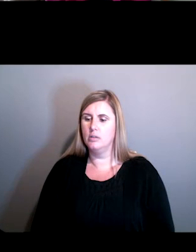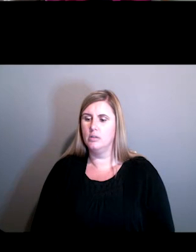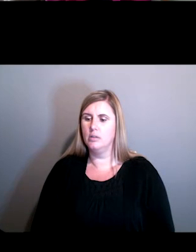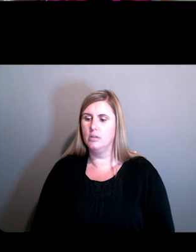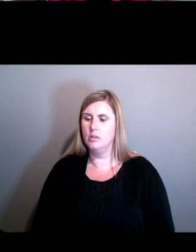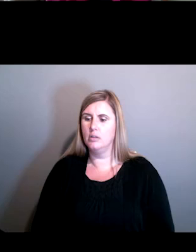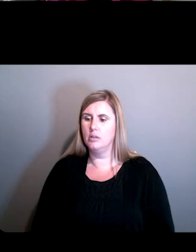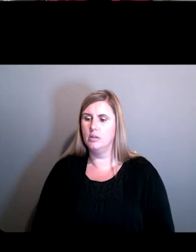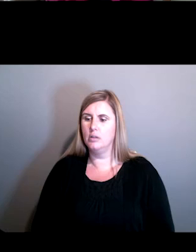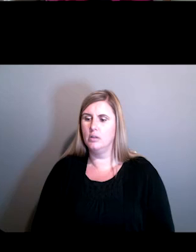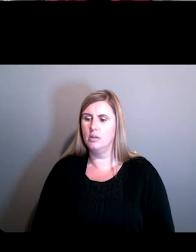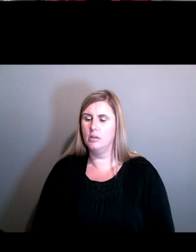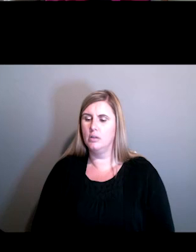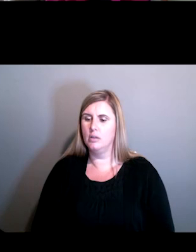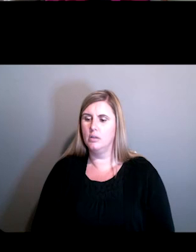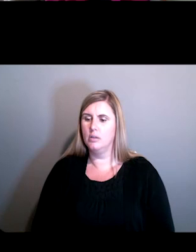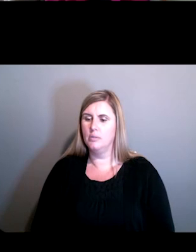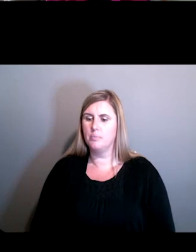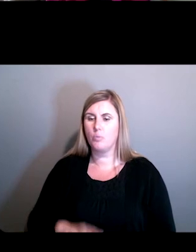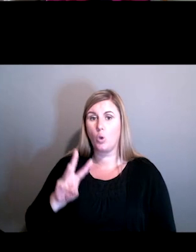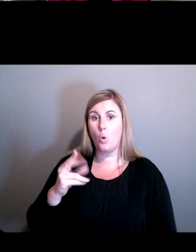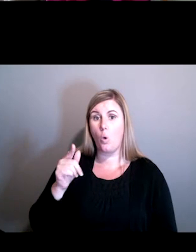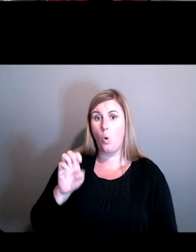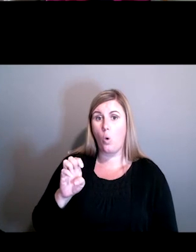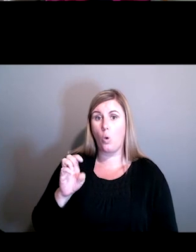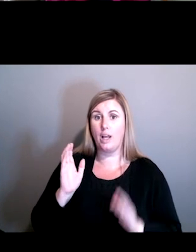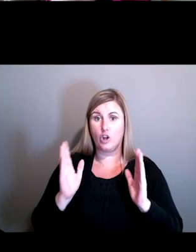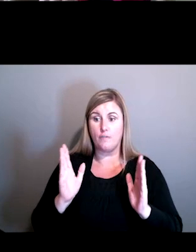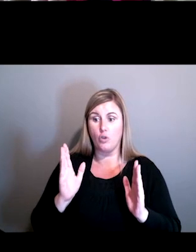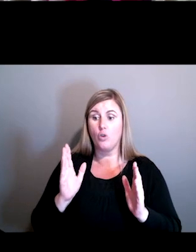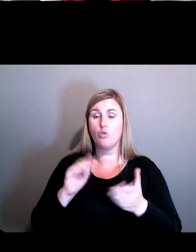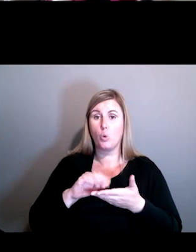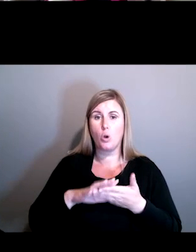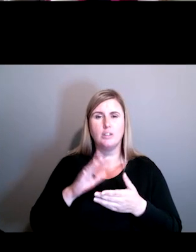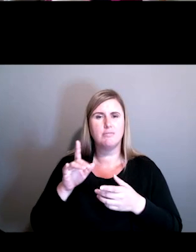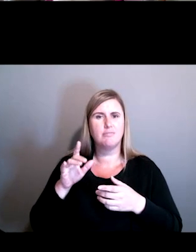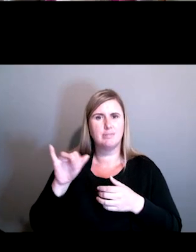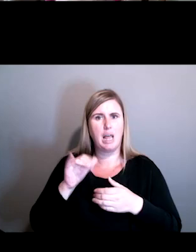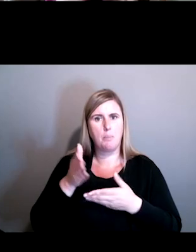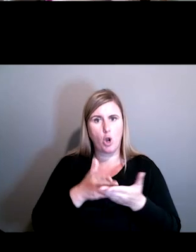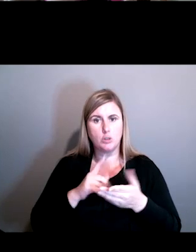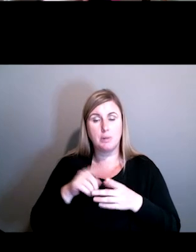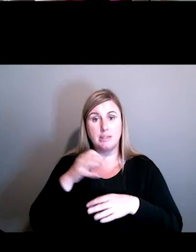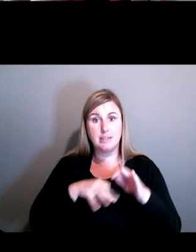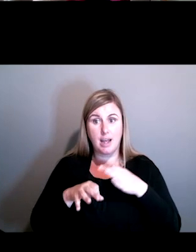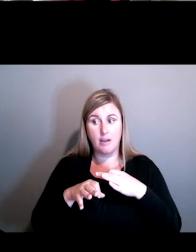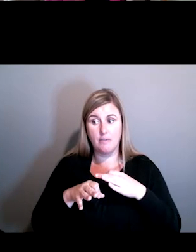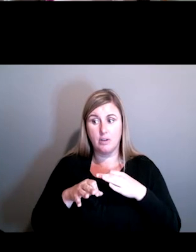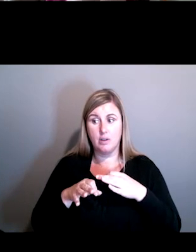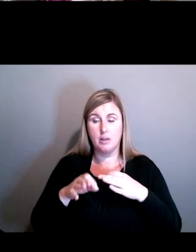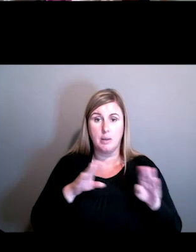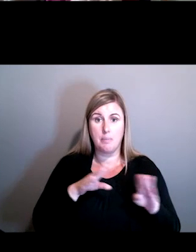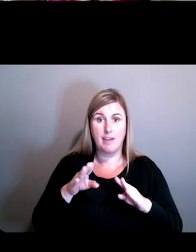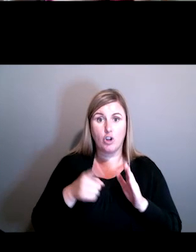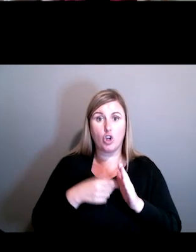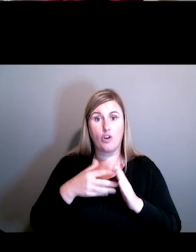And whole interval recording. It's very similar to the partial interval, but instead of the behavior occurring for partial of the time